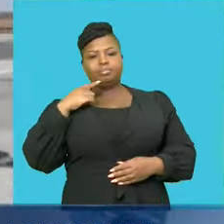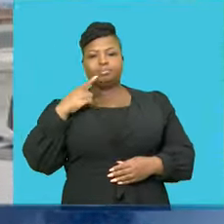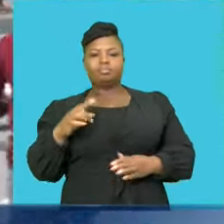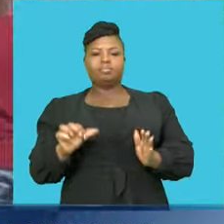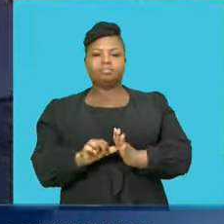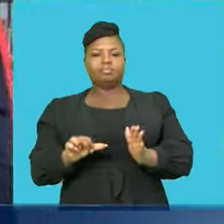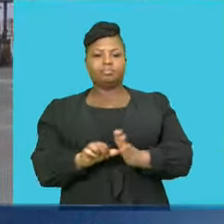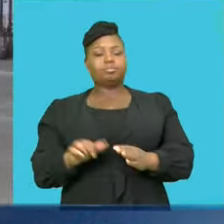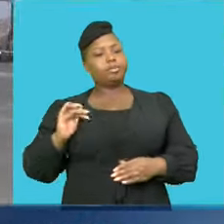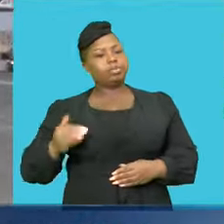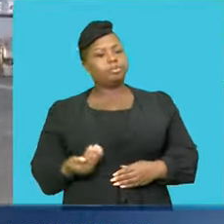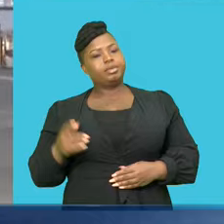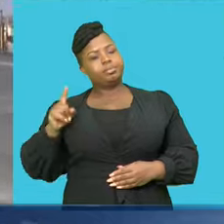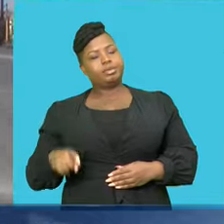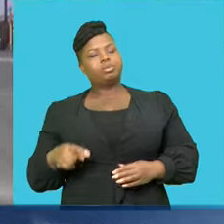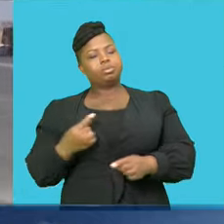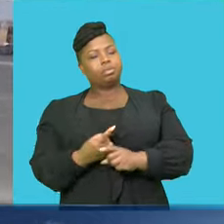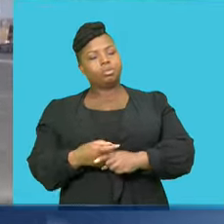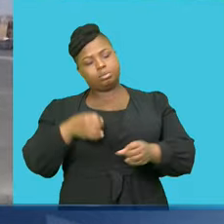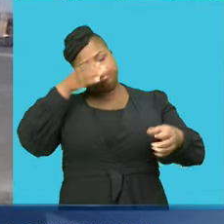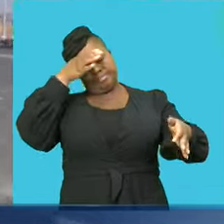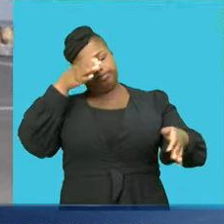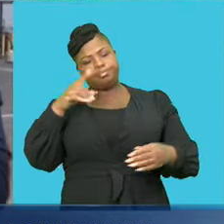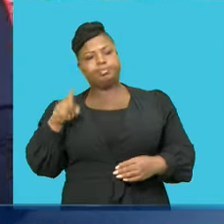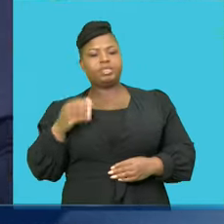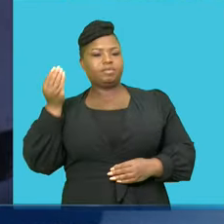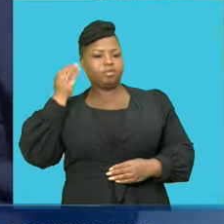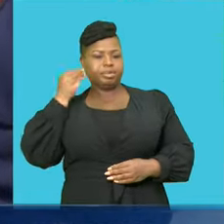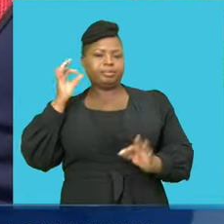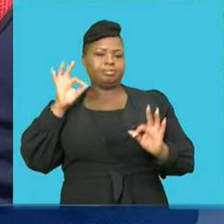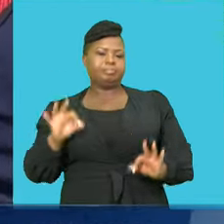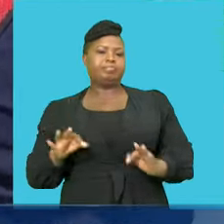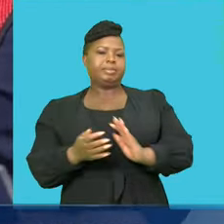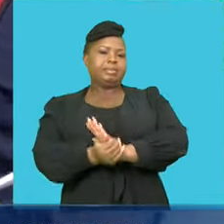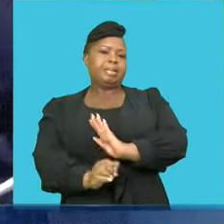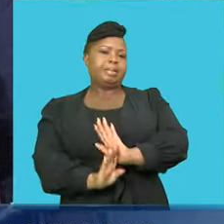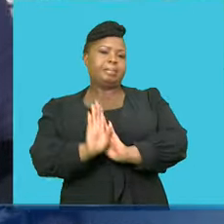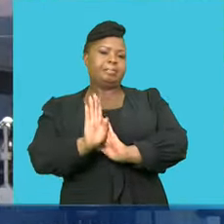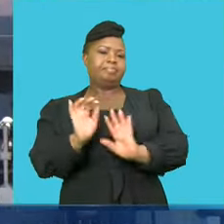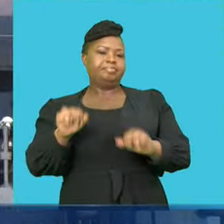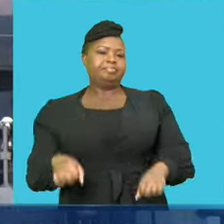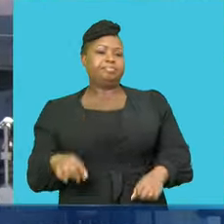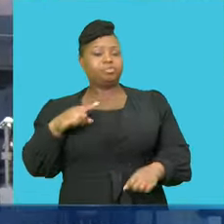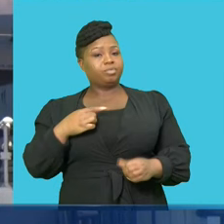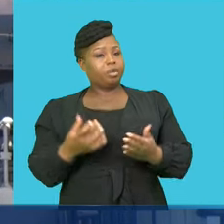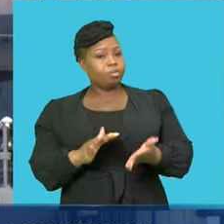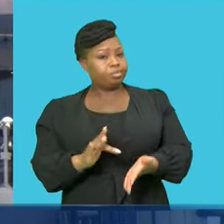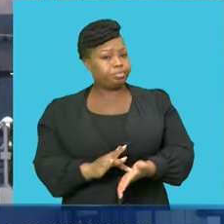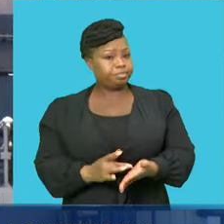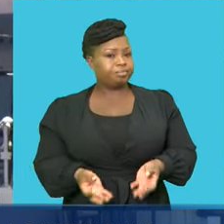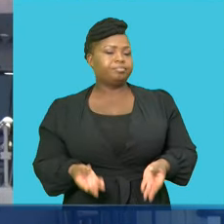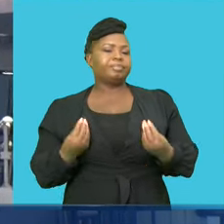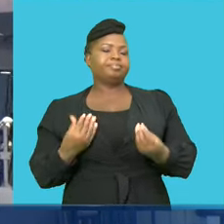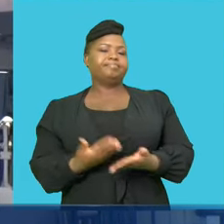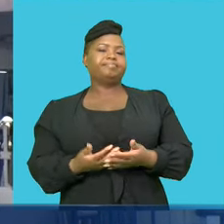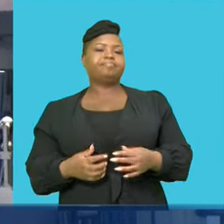kubalulekile ukuba amanina ahlale enolwazi azixhobise ngalo ukuquka izakhono ukuze xa kuvela amathuba babe